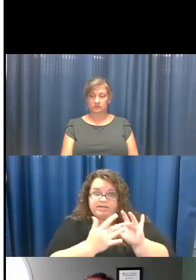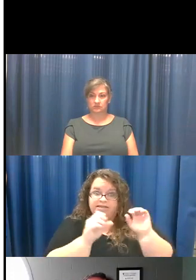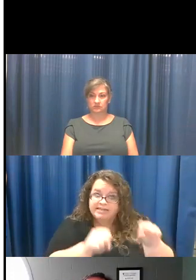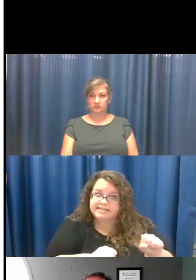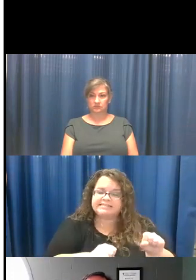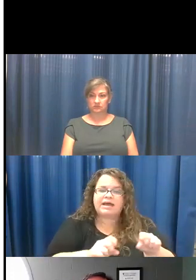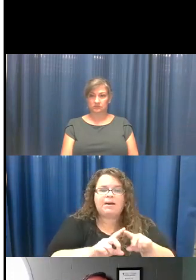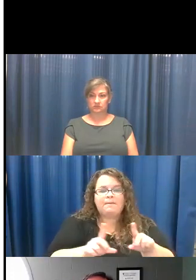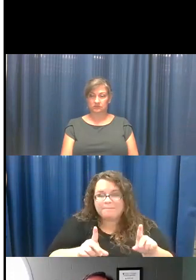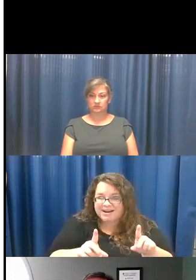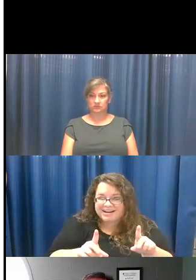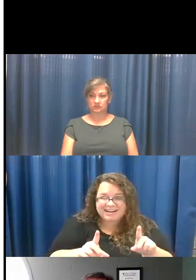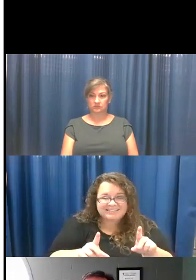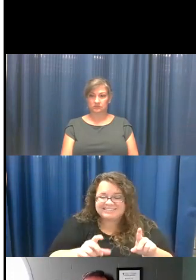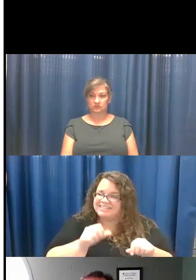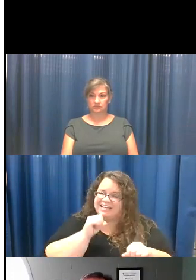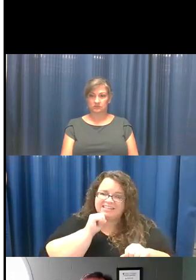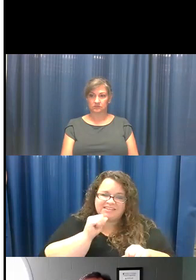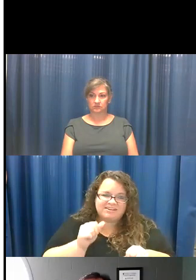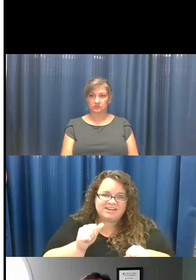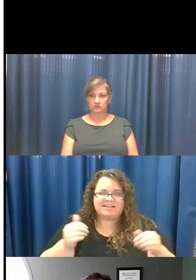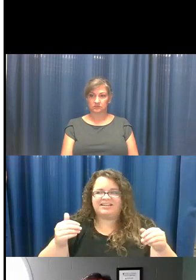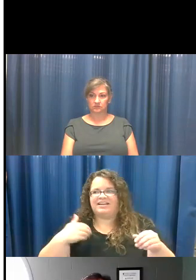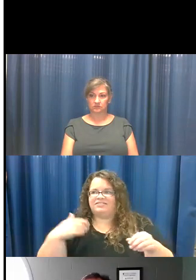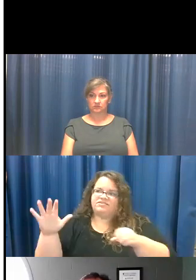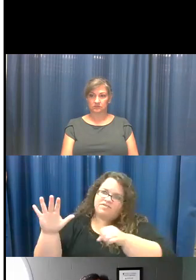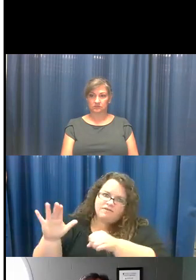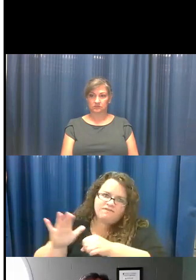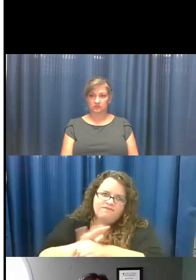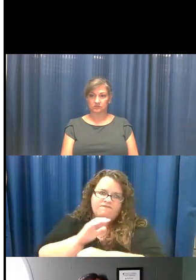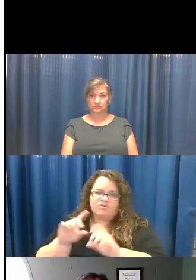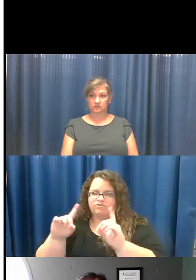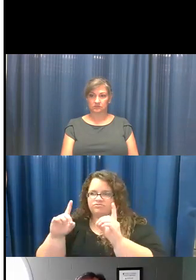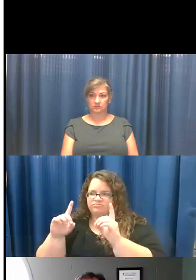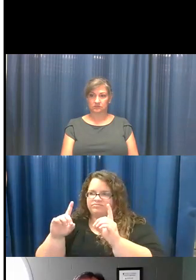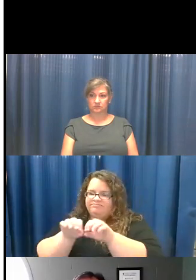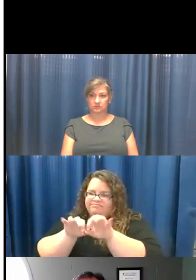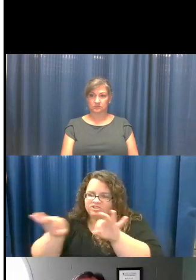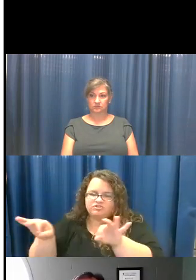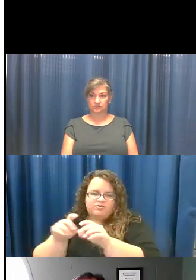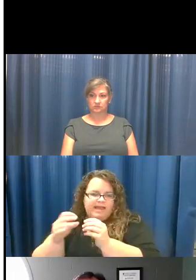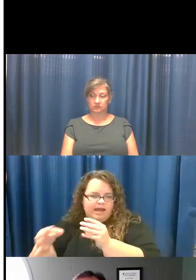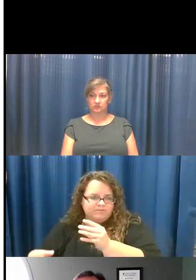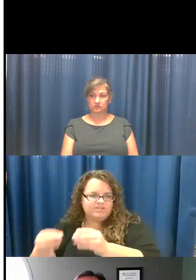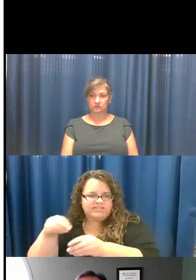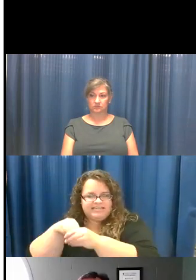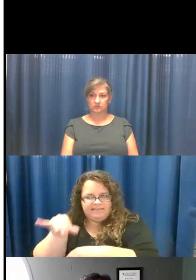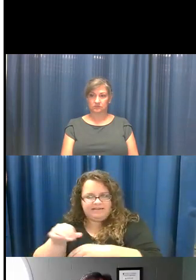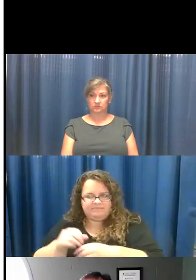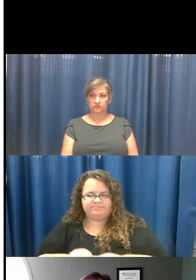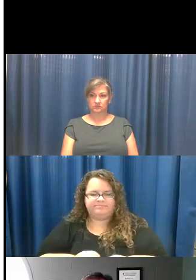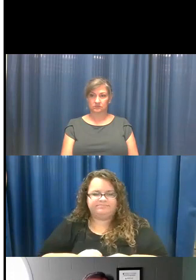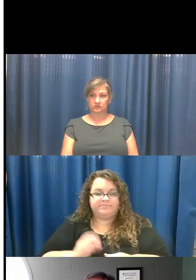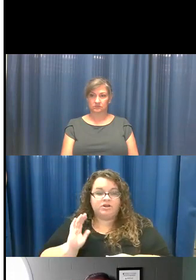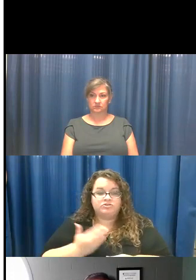out well to help people actually earn degrees. And so our Chancellor, Chancellor Joe Garcia, is